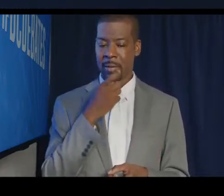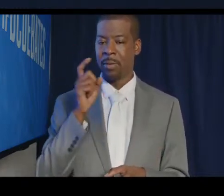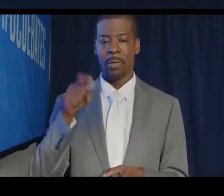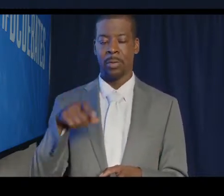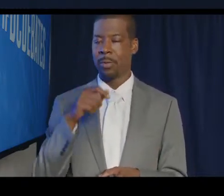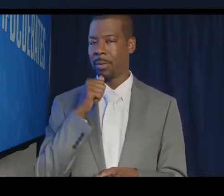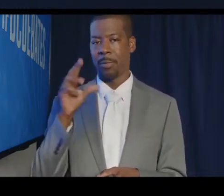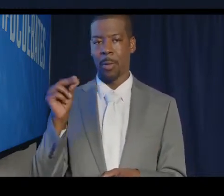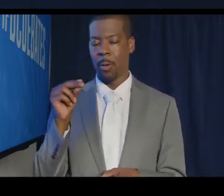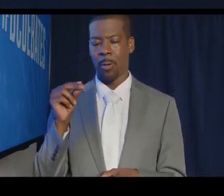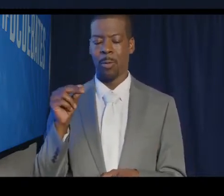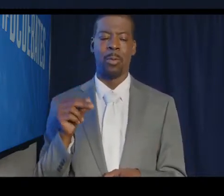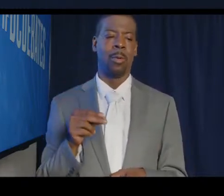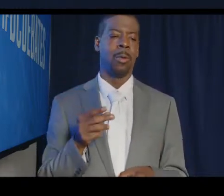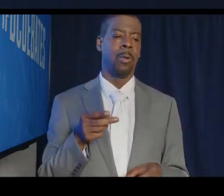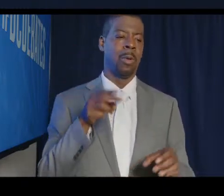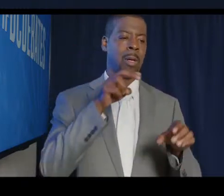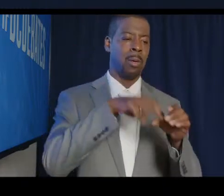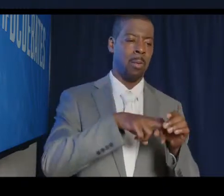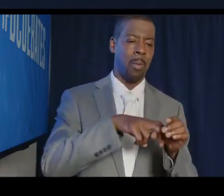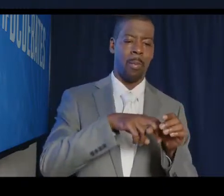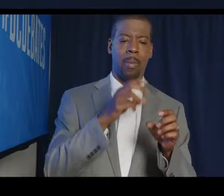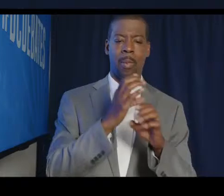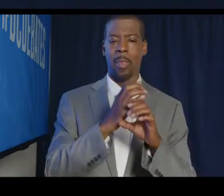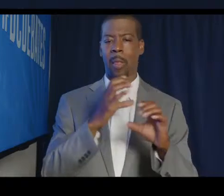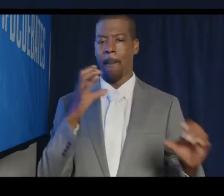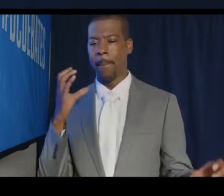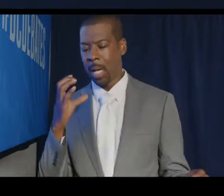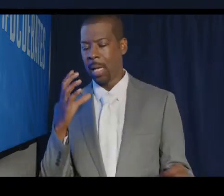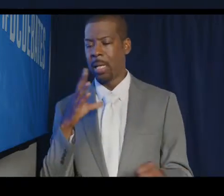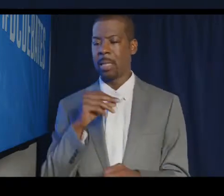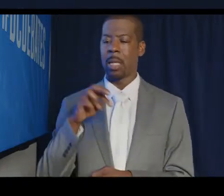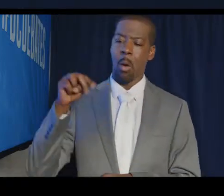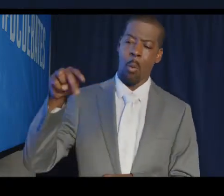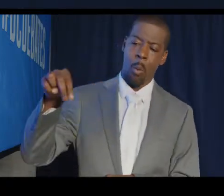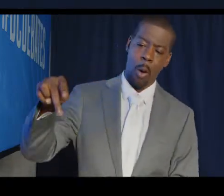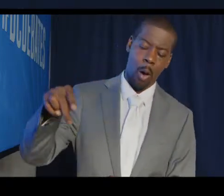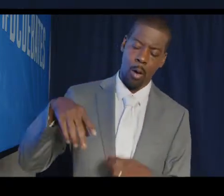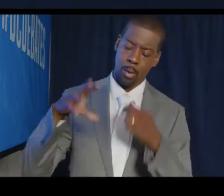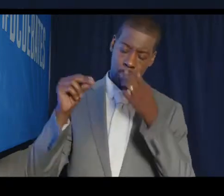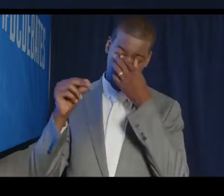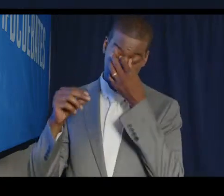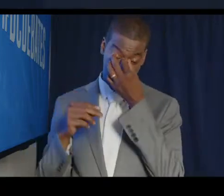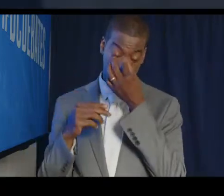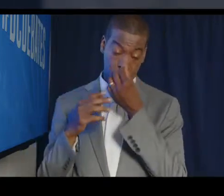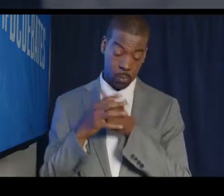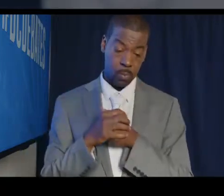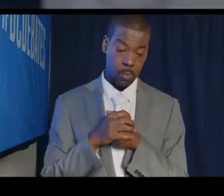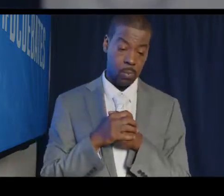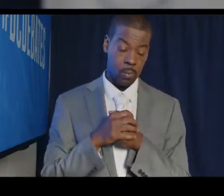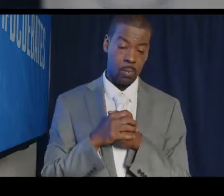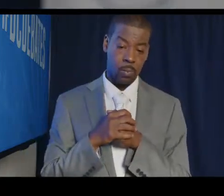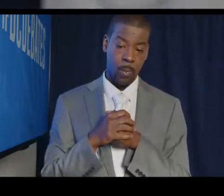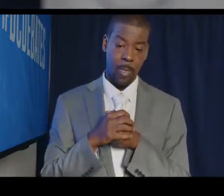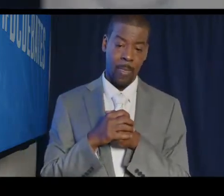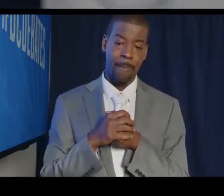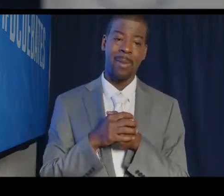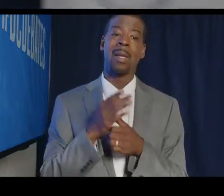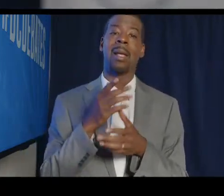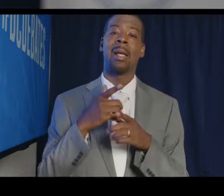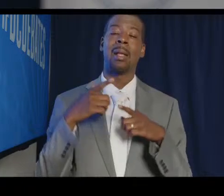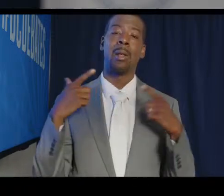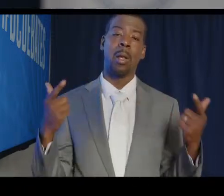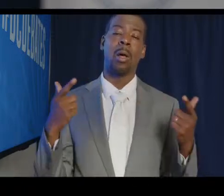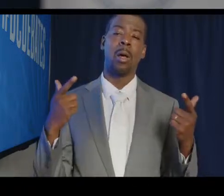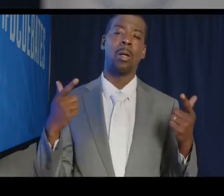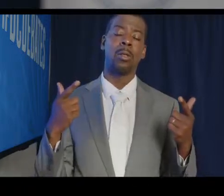order to get care. Another thing that we have been working on is increasing provider reimbursements, because we have a large portion of our population who have Medicaid.